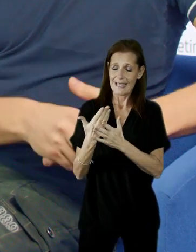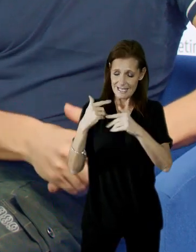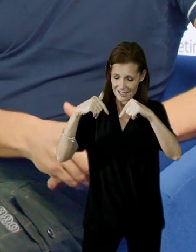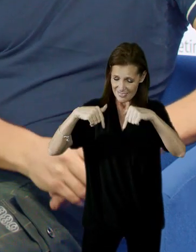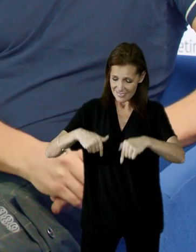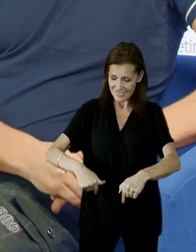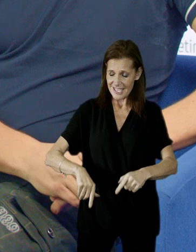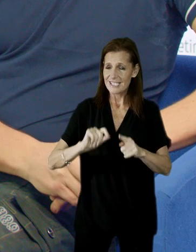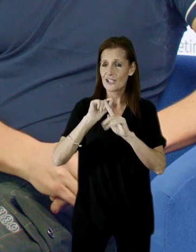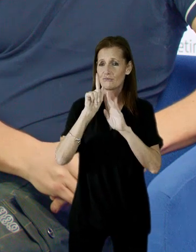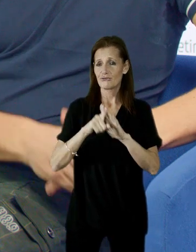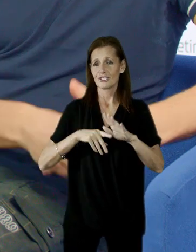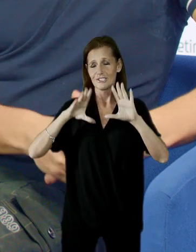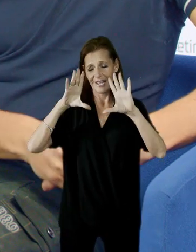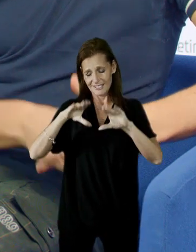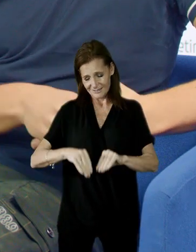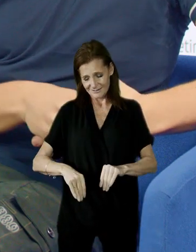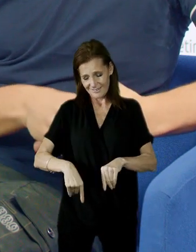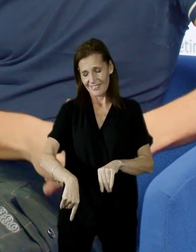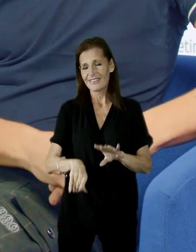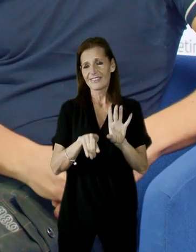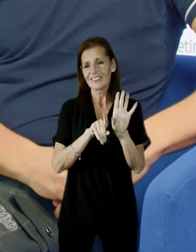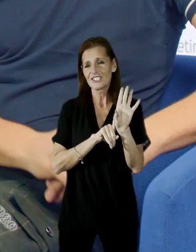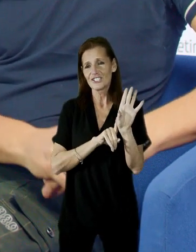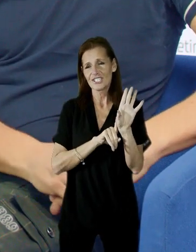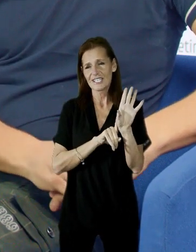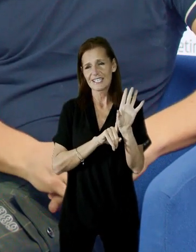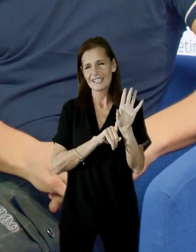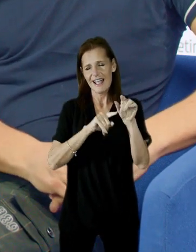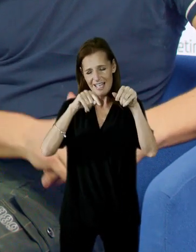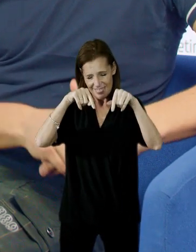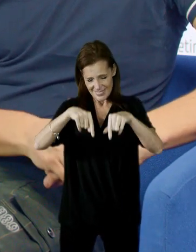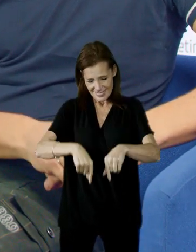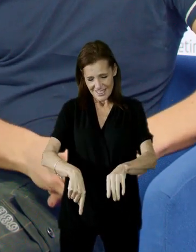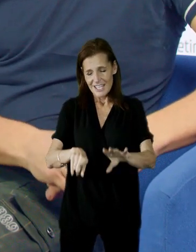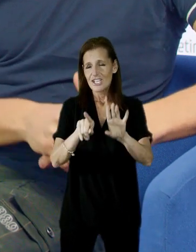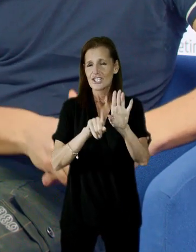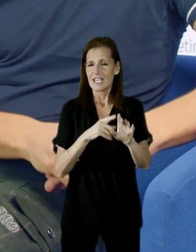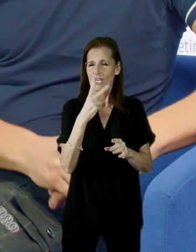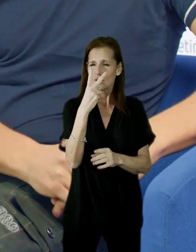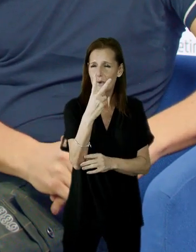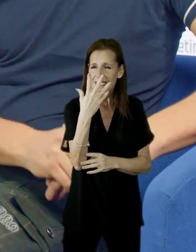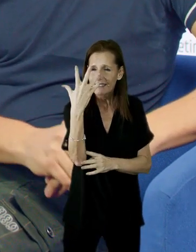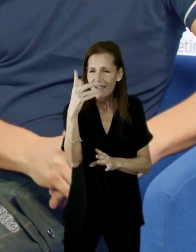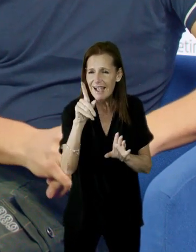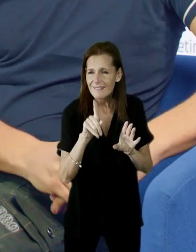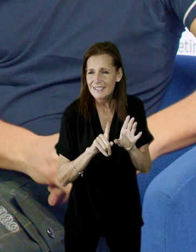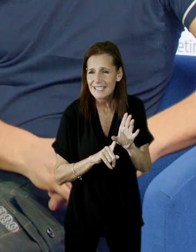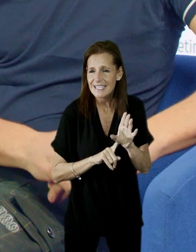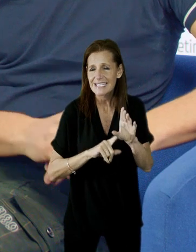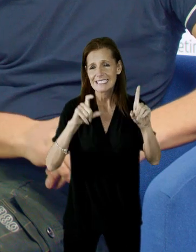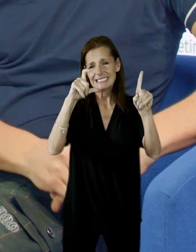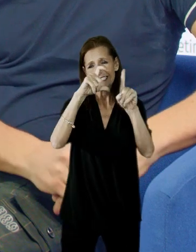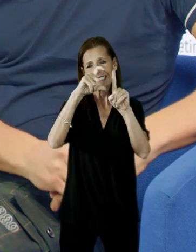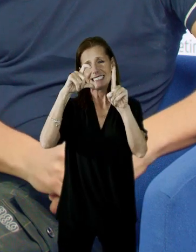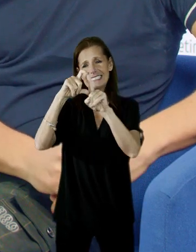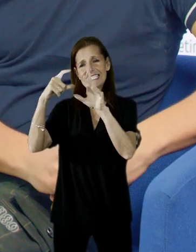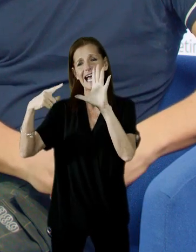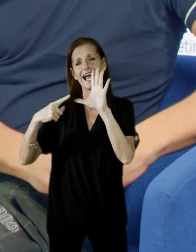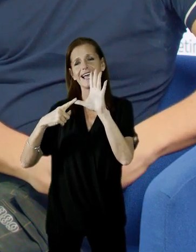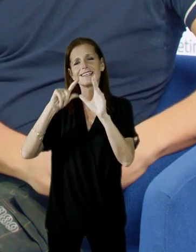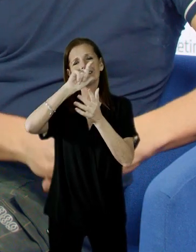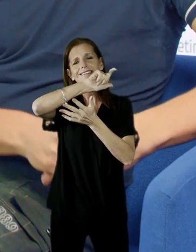end this year. This year marks the 25th anniversary since the Disability Discrimination Act of 1995 was